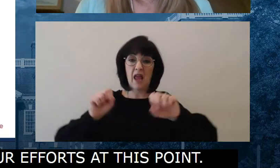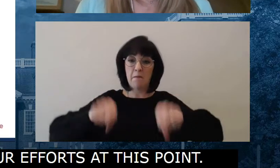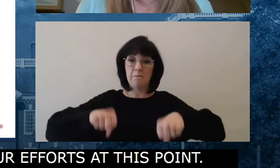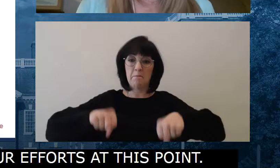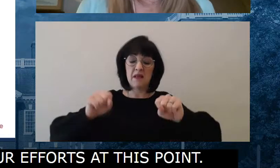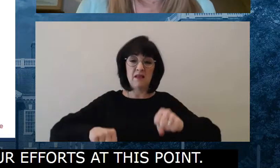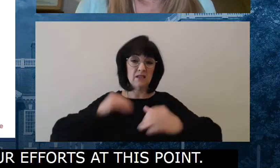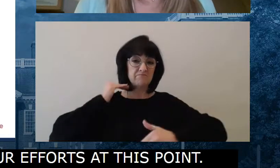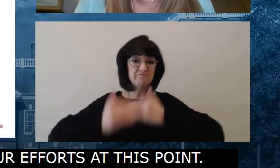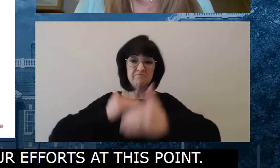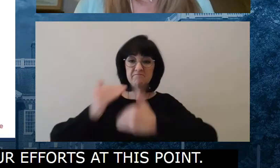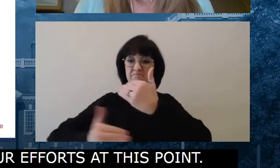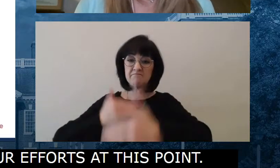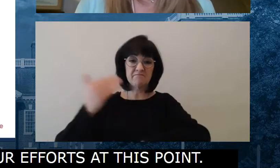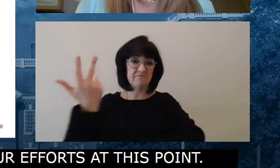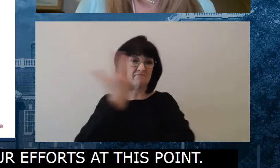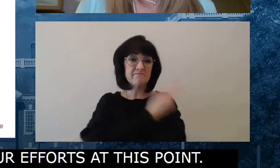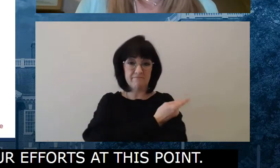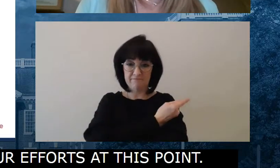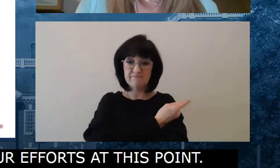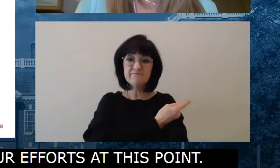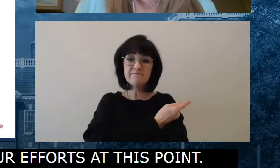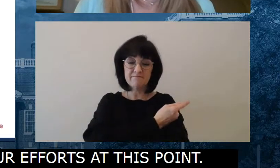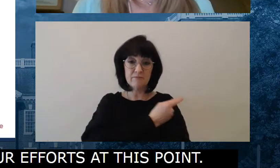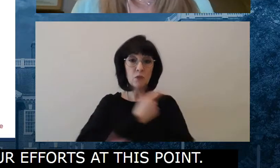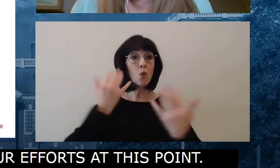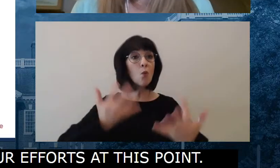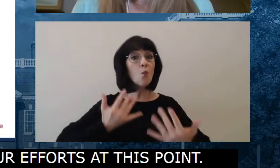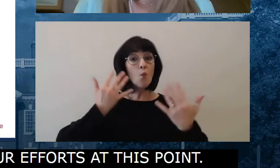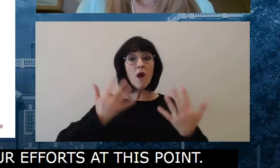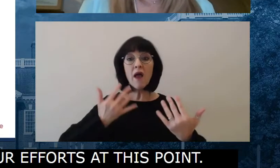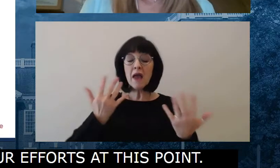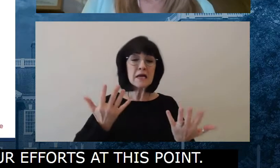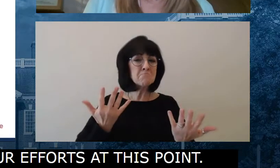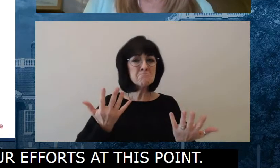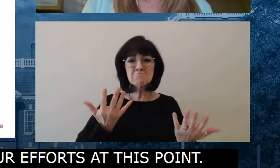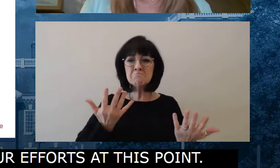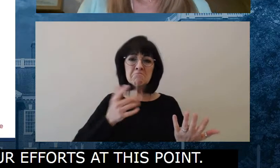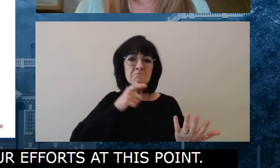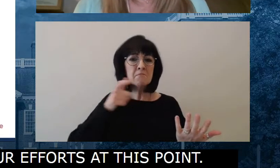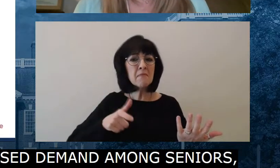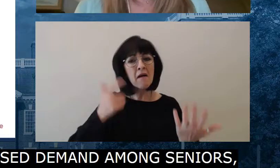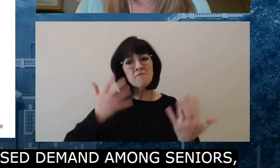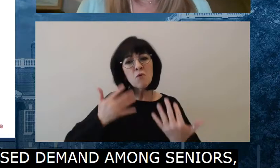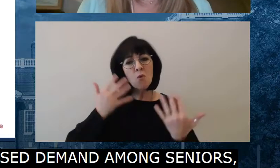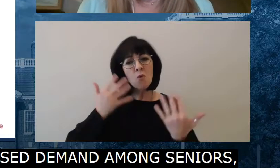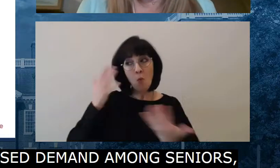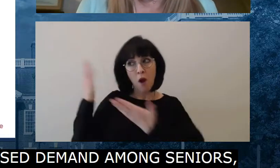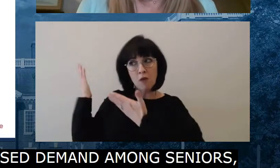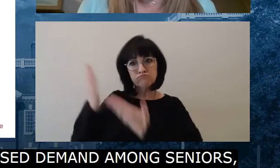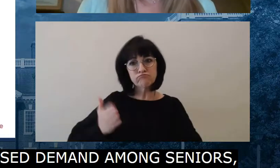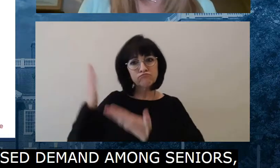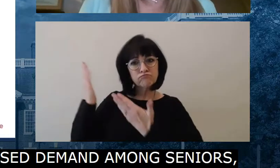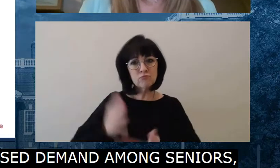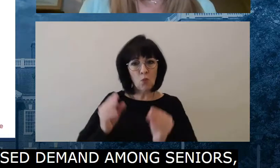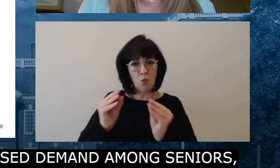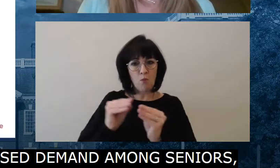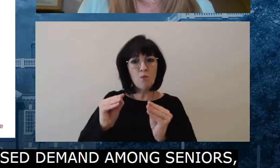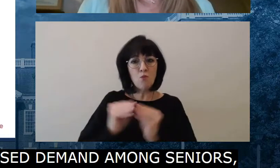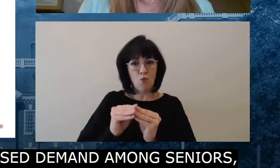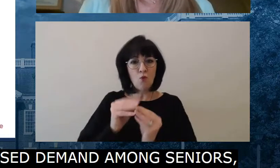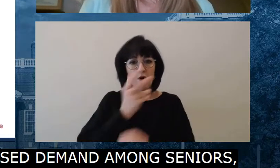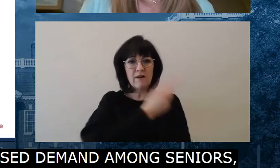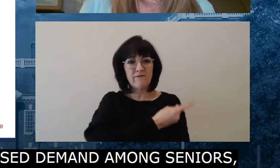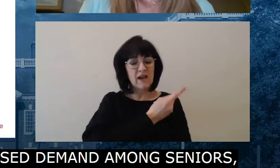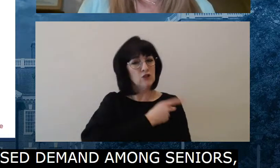among seniors, increased supply, and increased capacity among our vaccinating providers. It is time